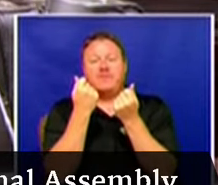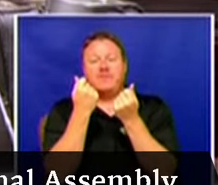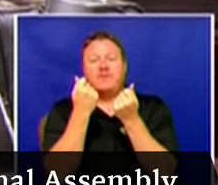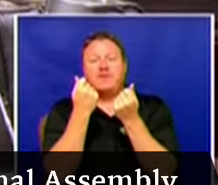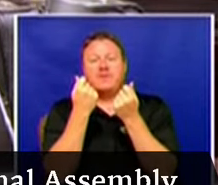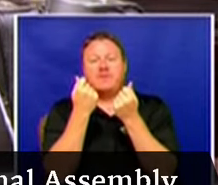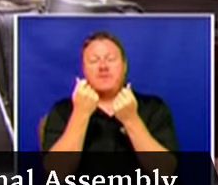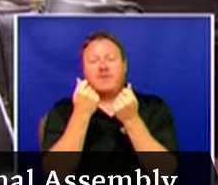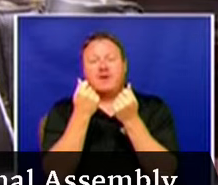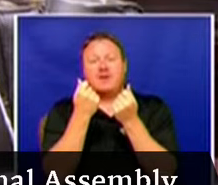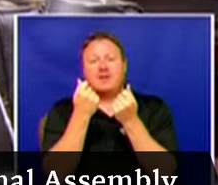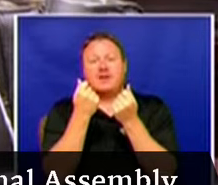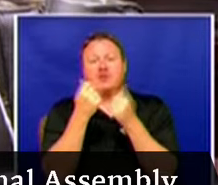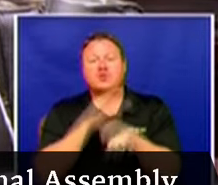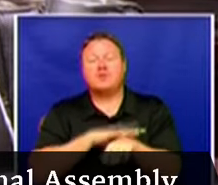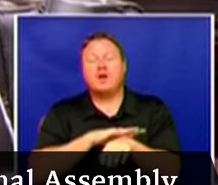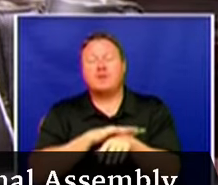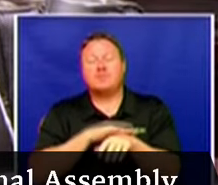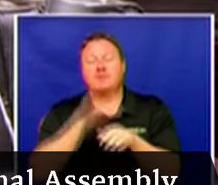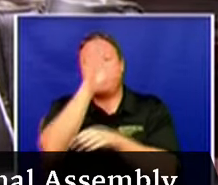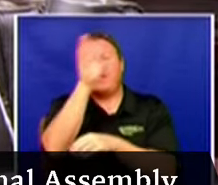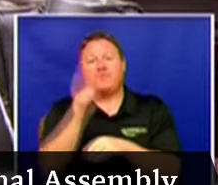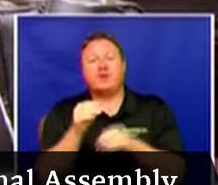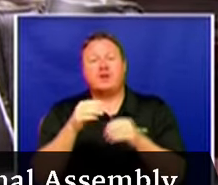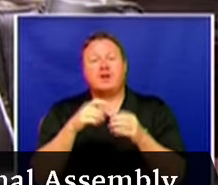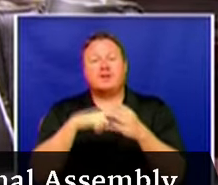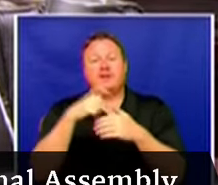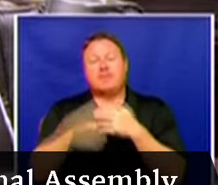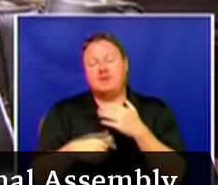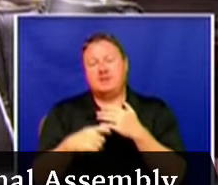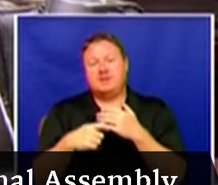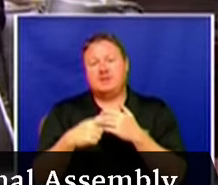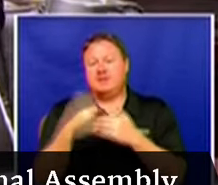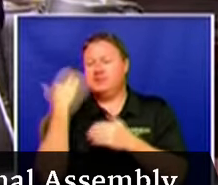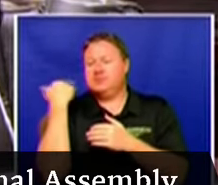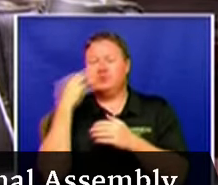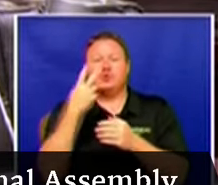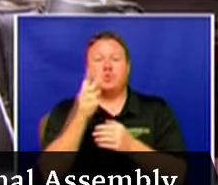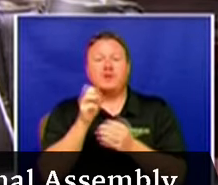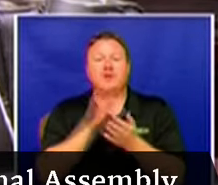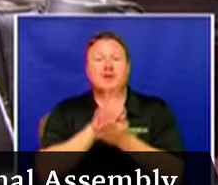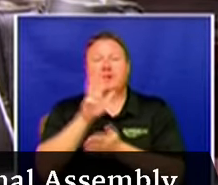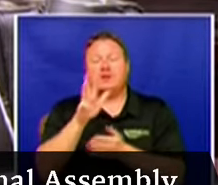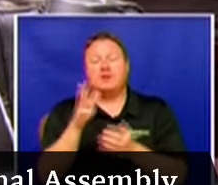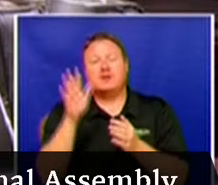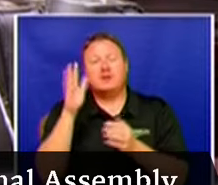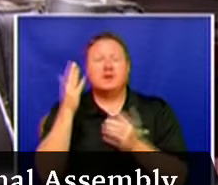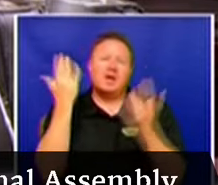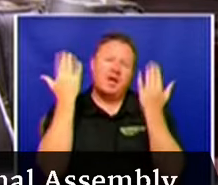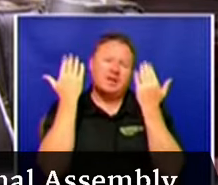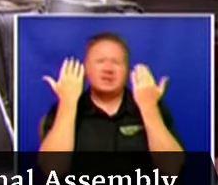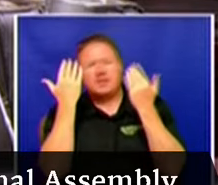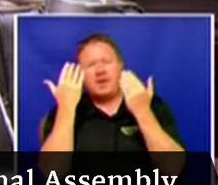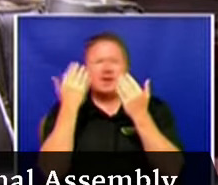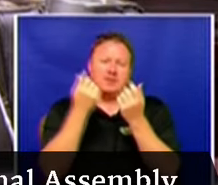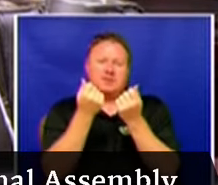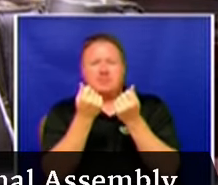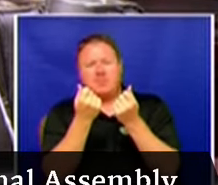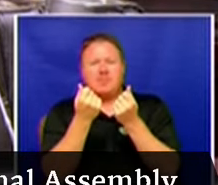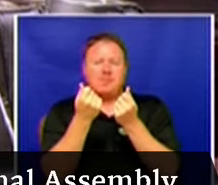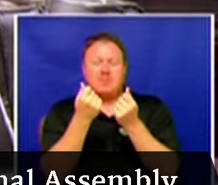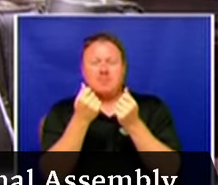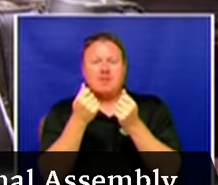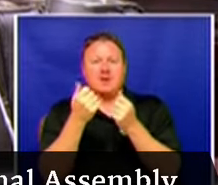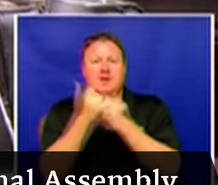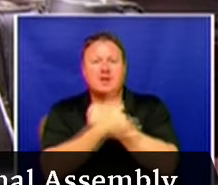London in 2019, you put the official, the estimate of the amount of money that the country has